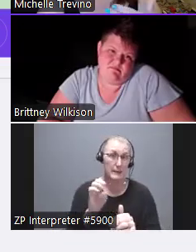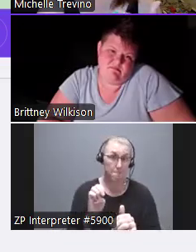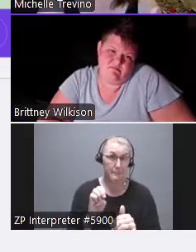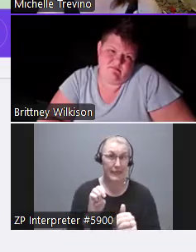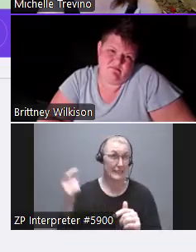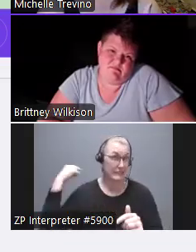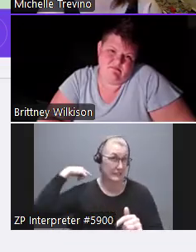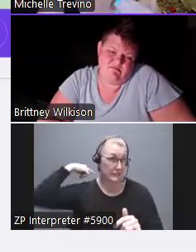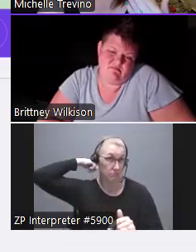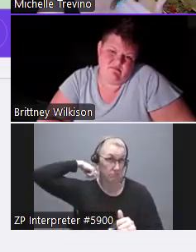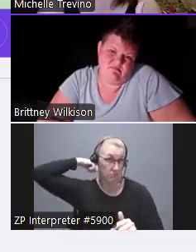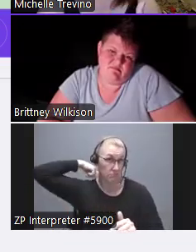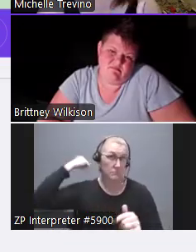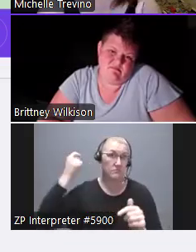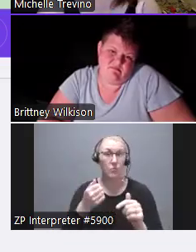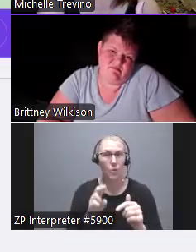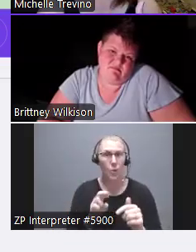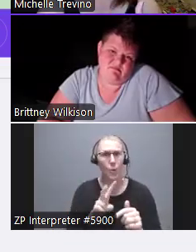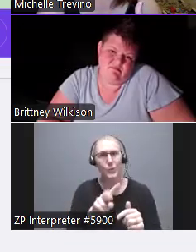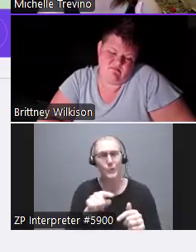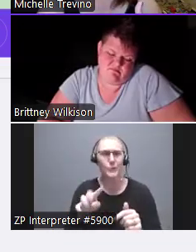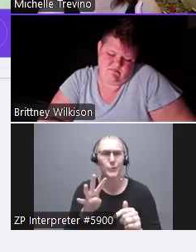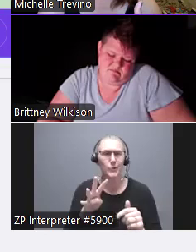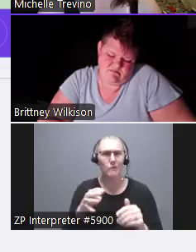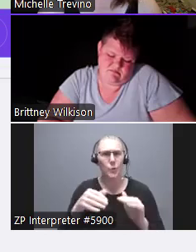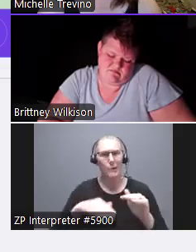or 2 to 4 inches below the belly button,